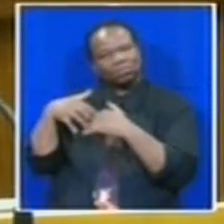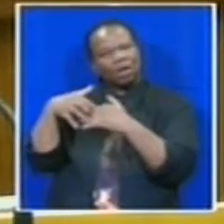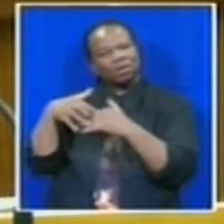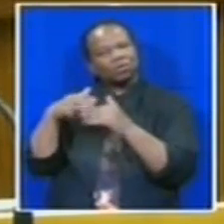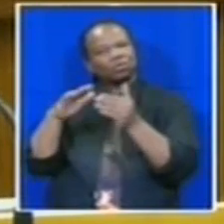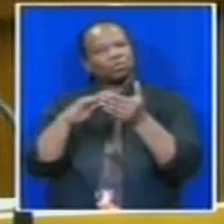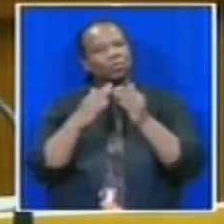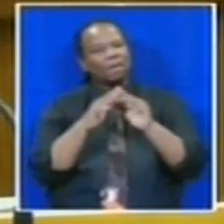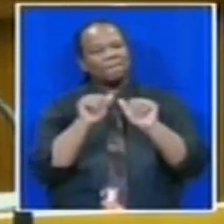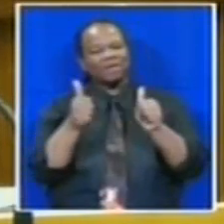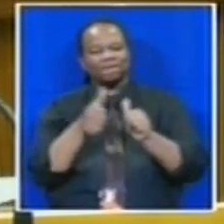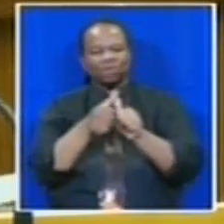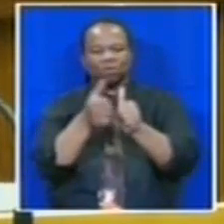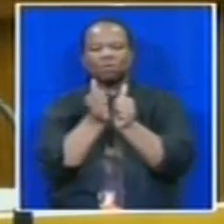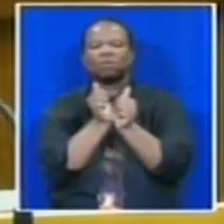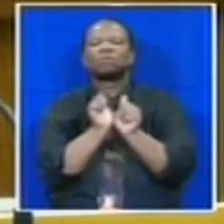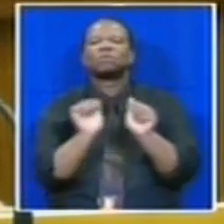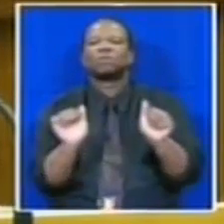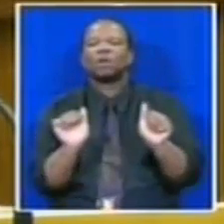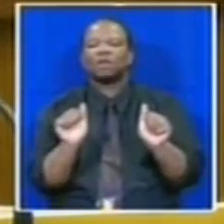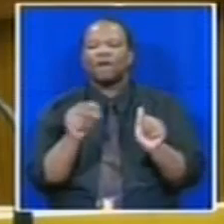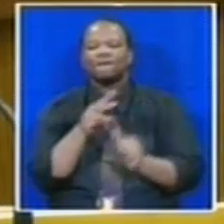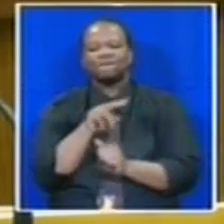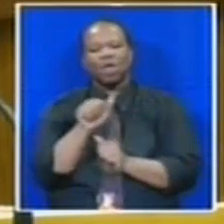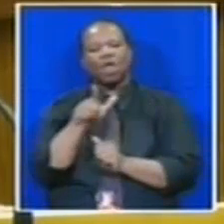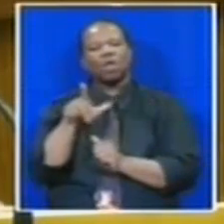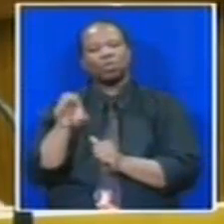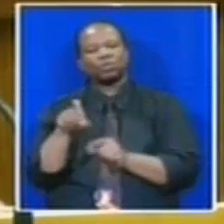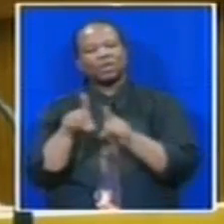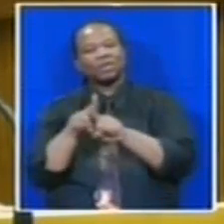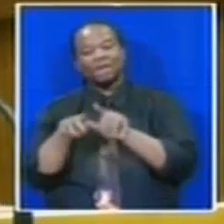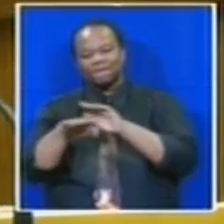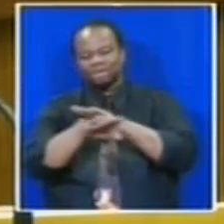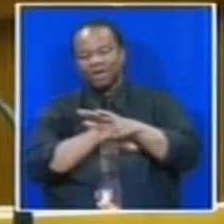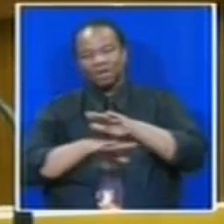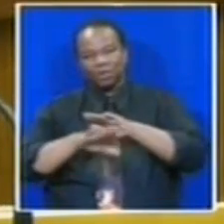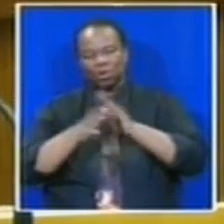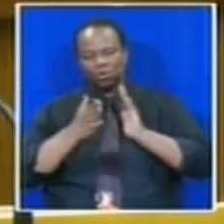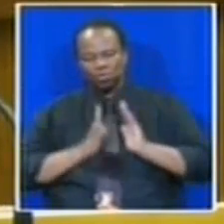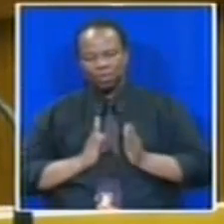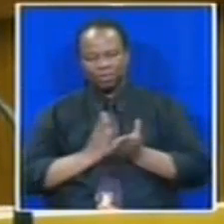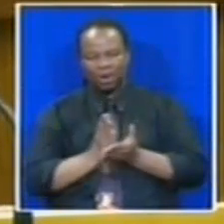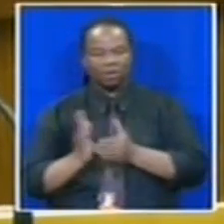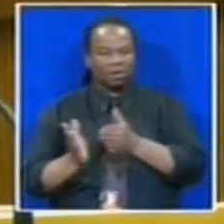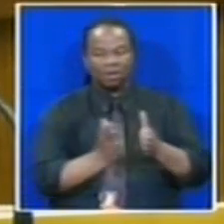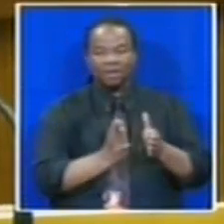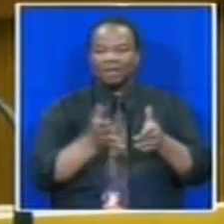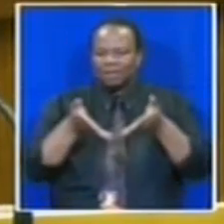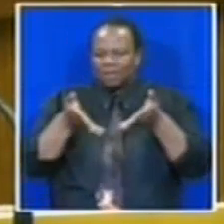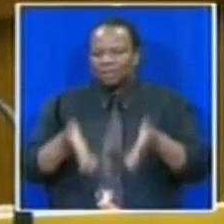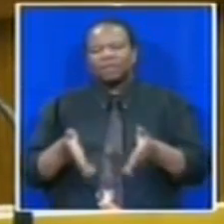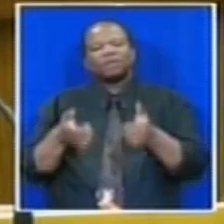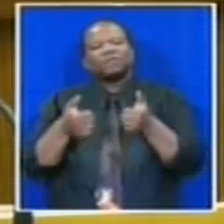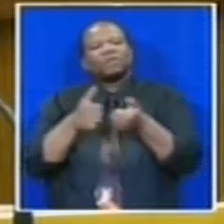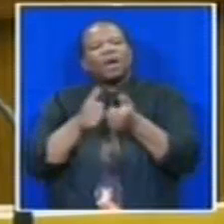democratic values, social justice, and fundamental human rights. Our current challenge and challenges